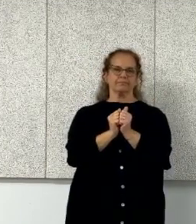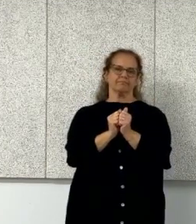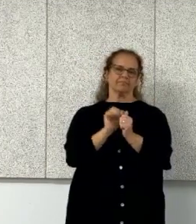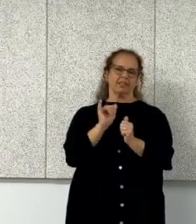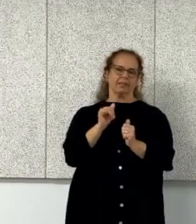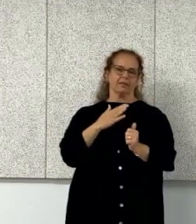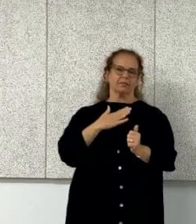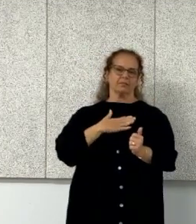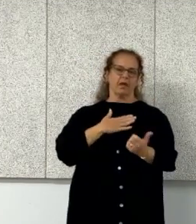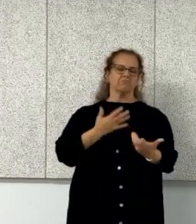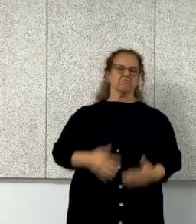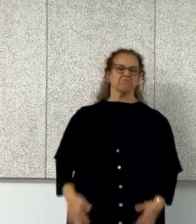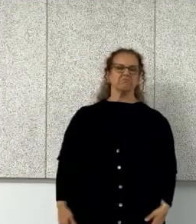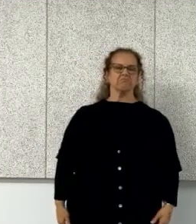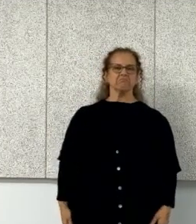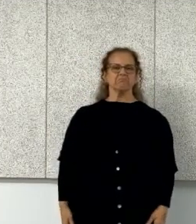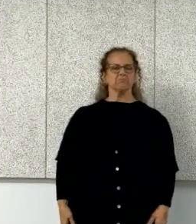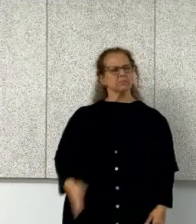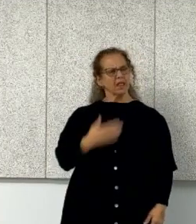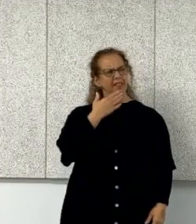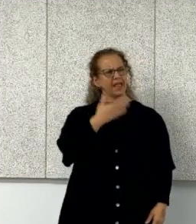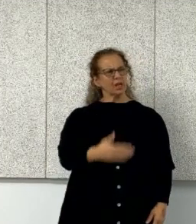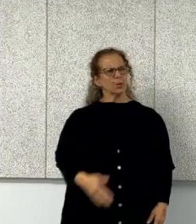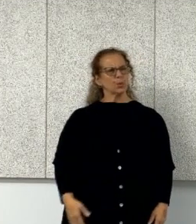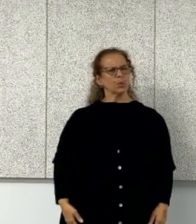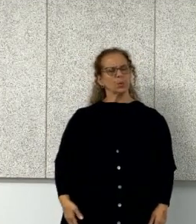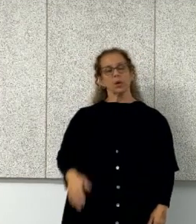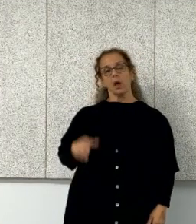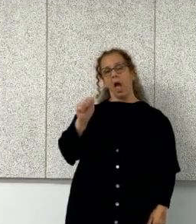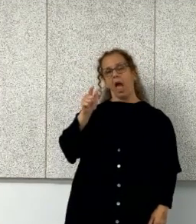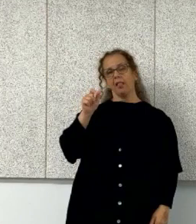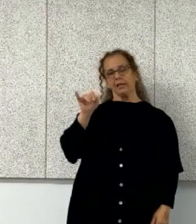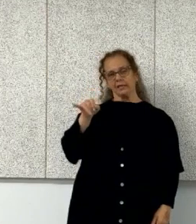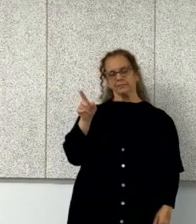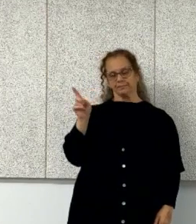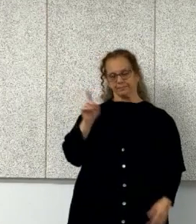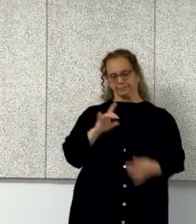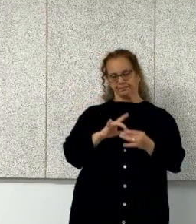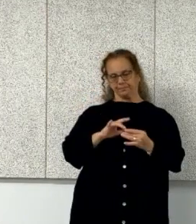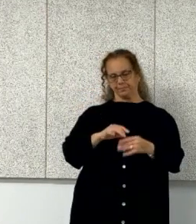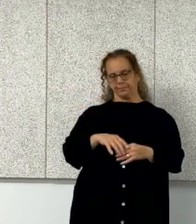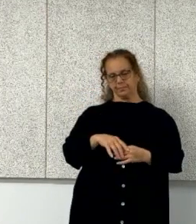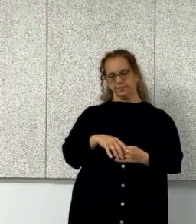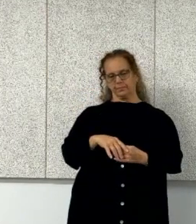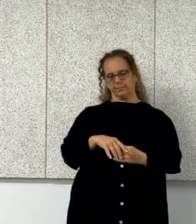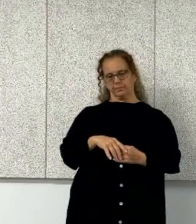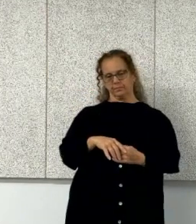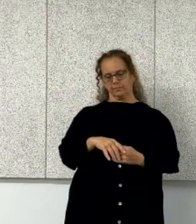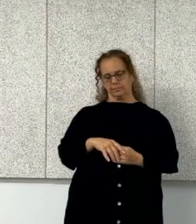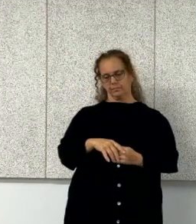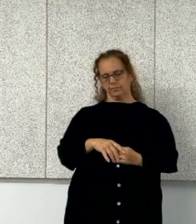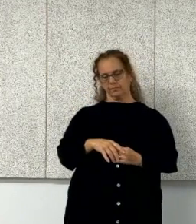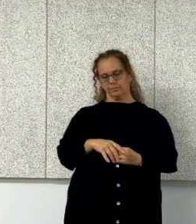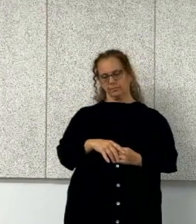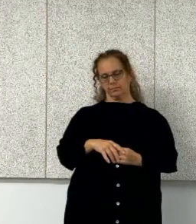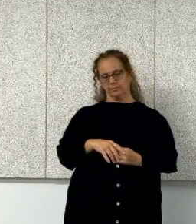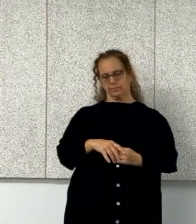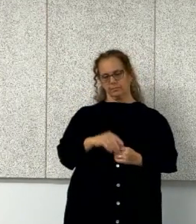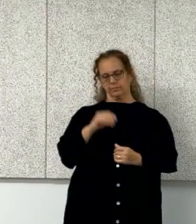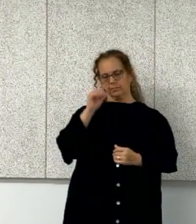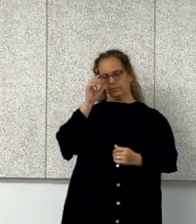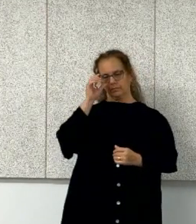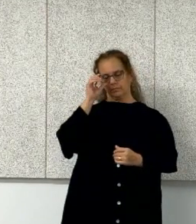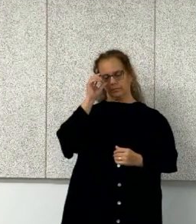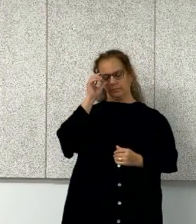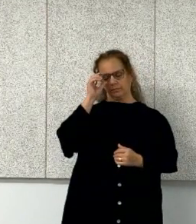thought about in response to that. Thank you. The thing I reflect on a lot is theater can feel like this very insular community, because it is.